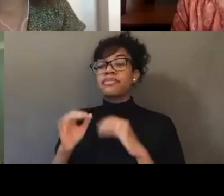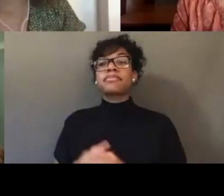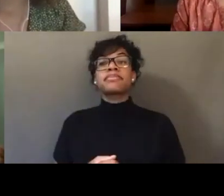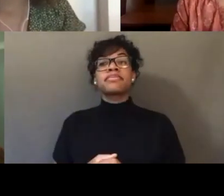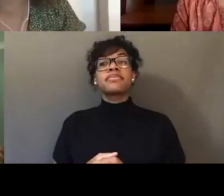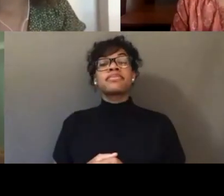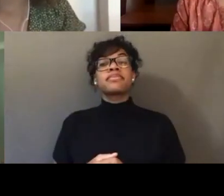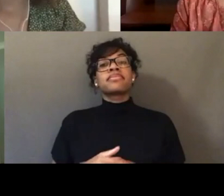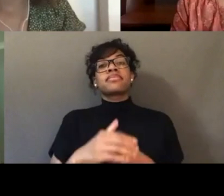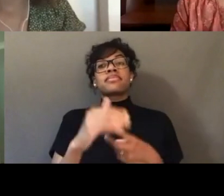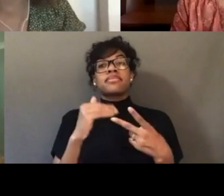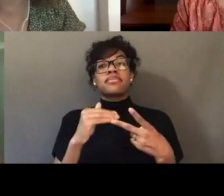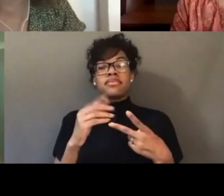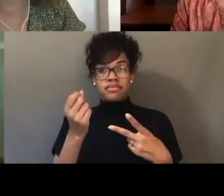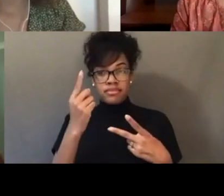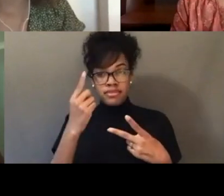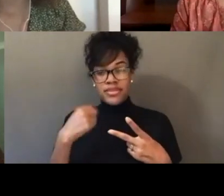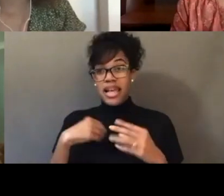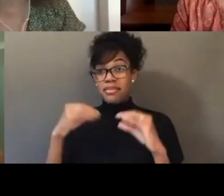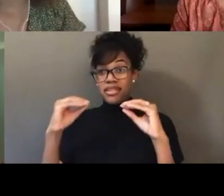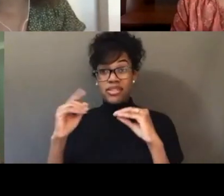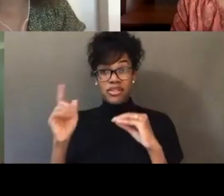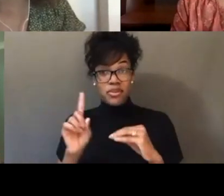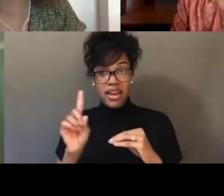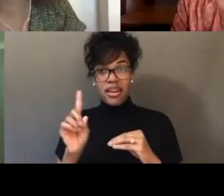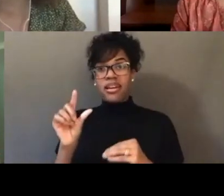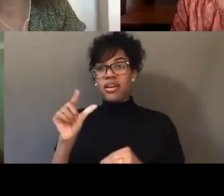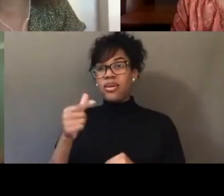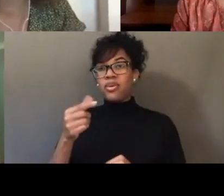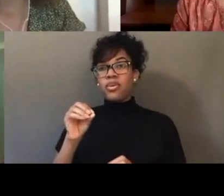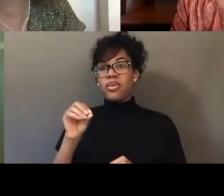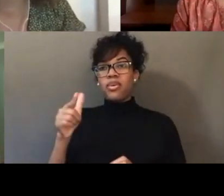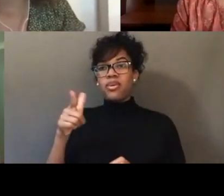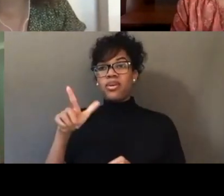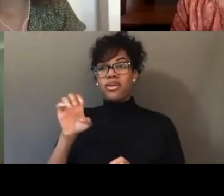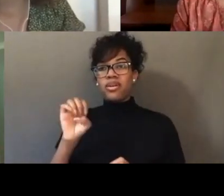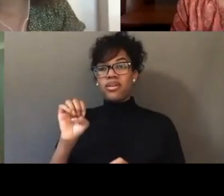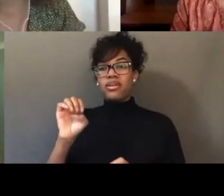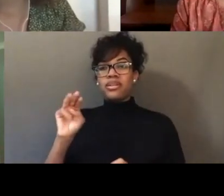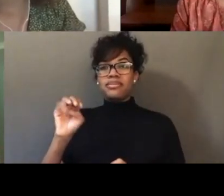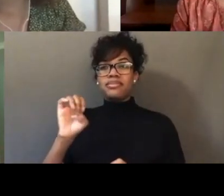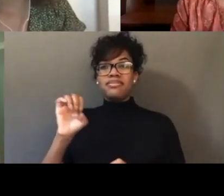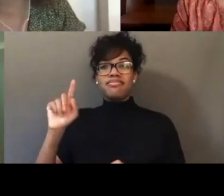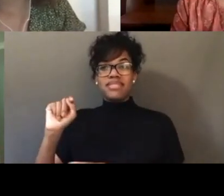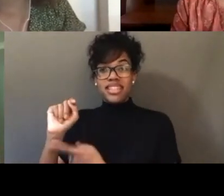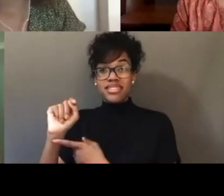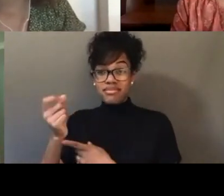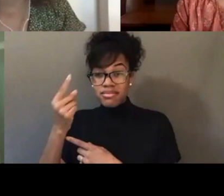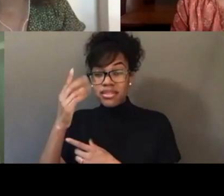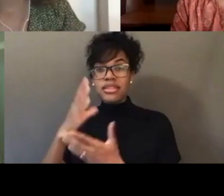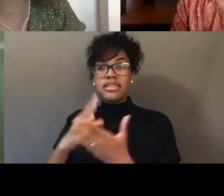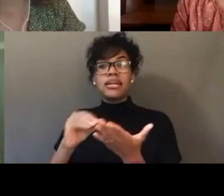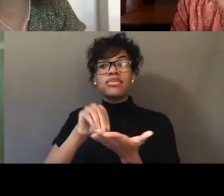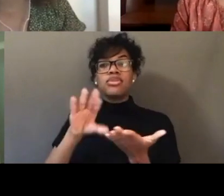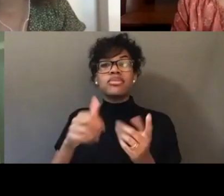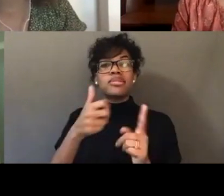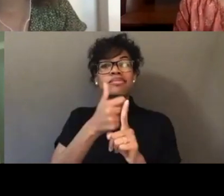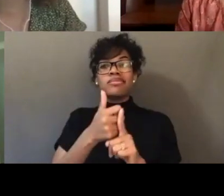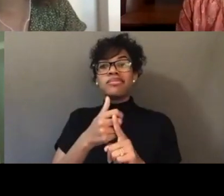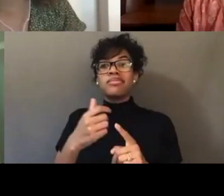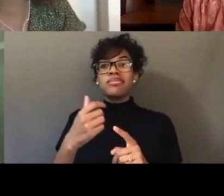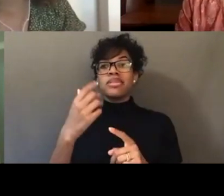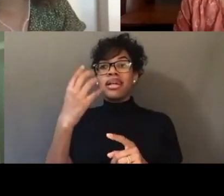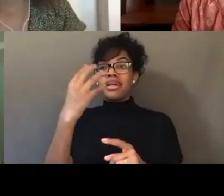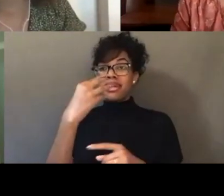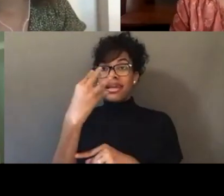over Google Meet this year. Some of my students, I can't remember their faces. Some of them don't even have their cameras on, but I